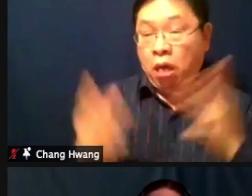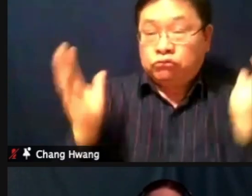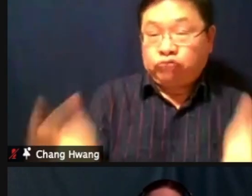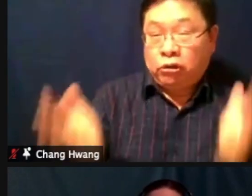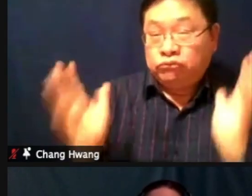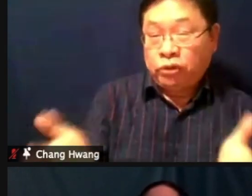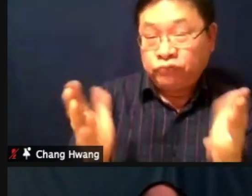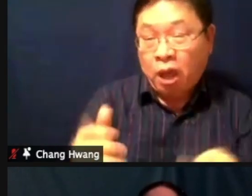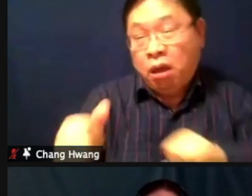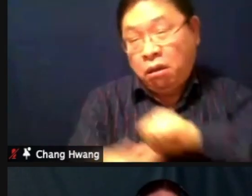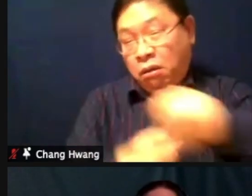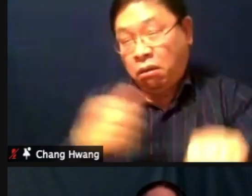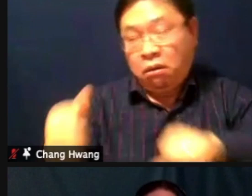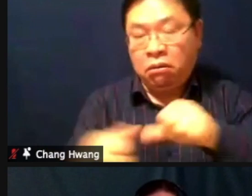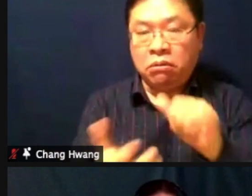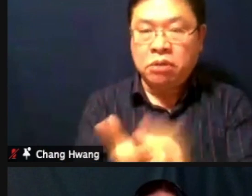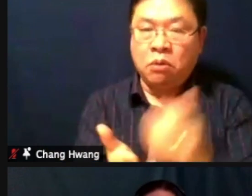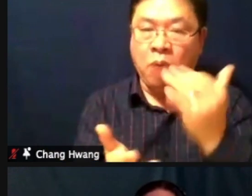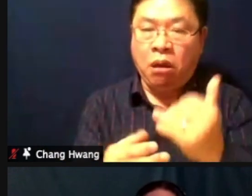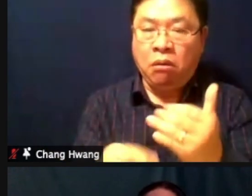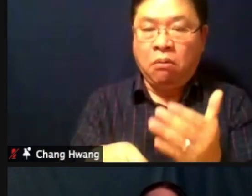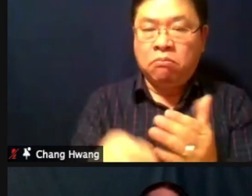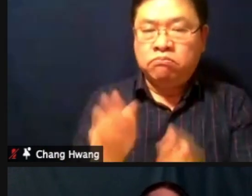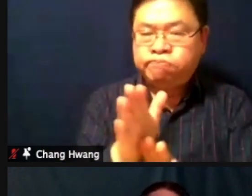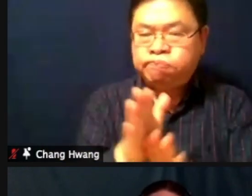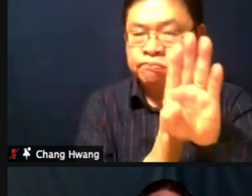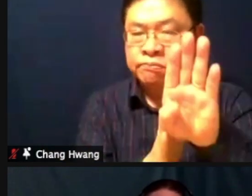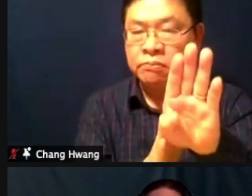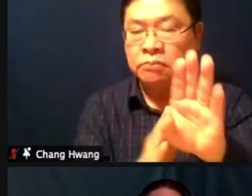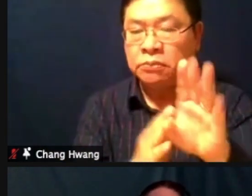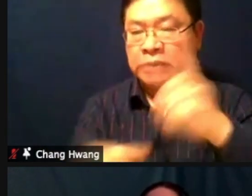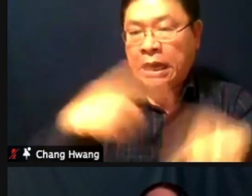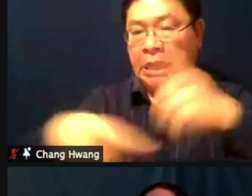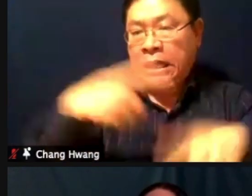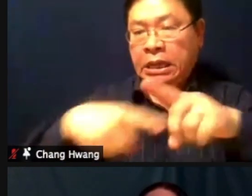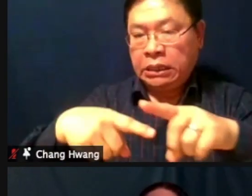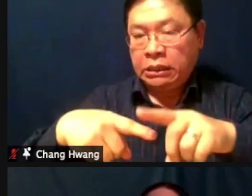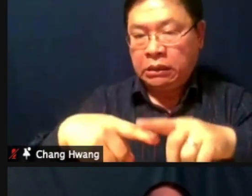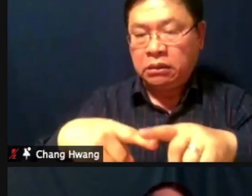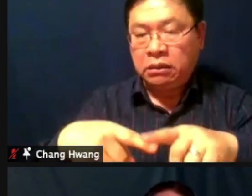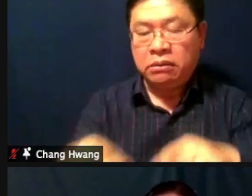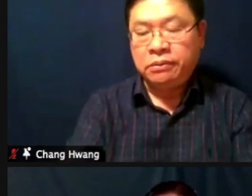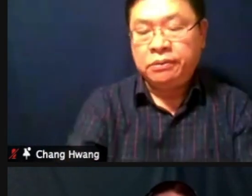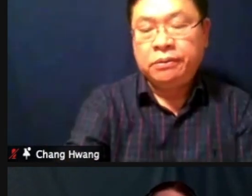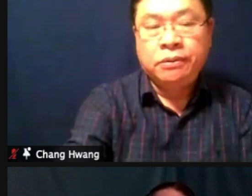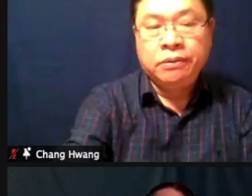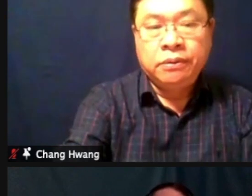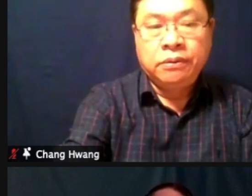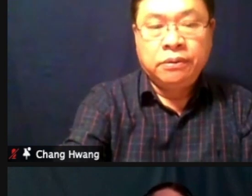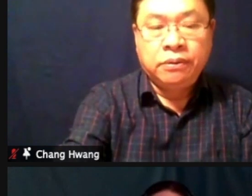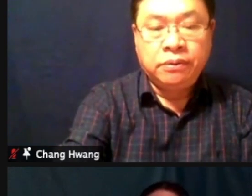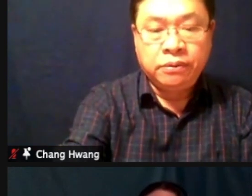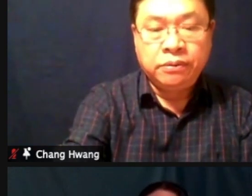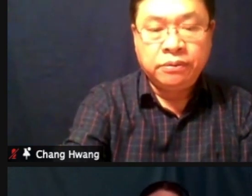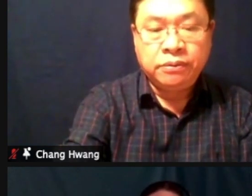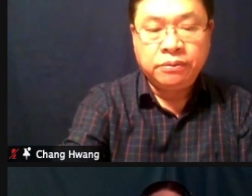if their families were close by, but many of the students lived in the dorm, and that was a special opportunity because it allowed them to